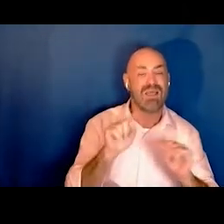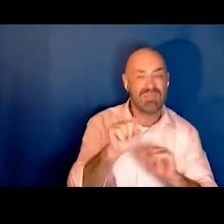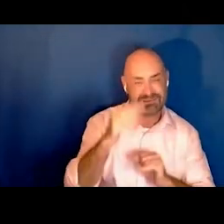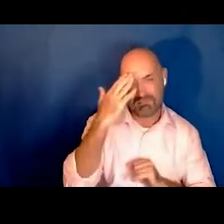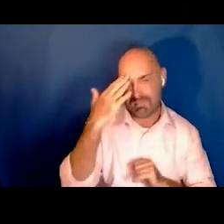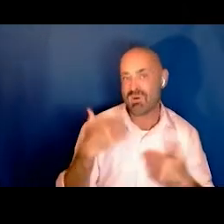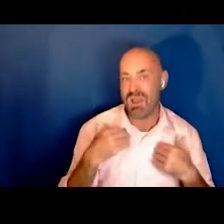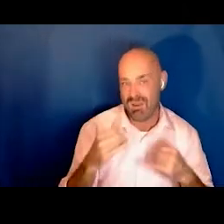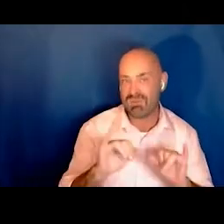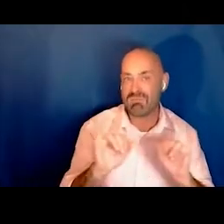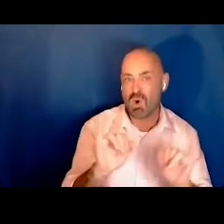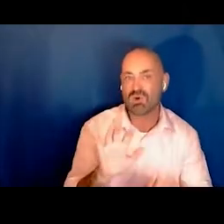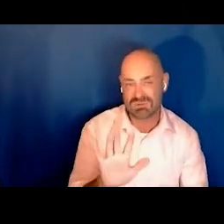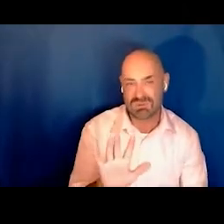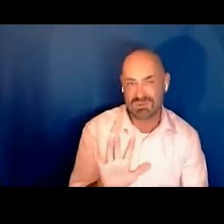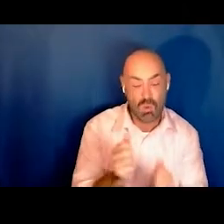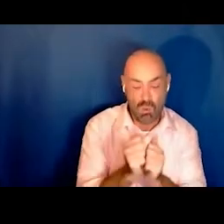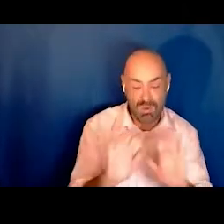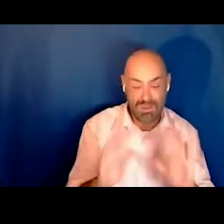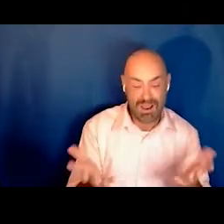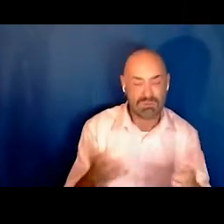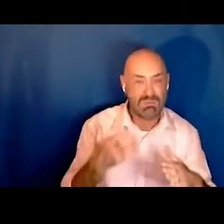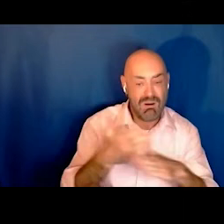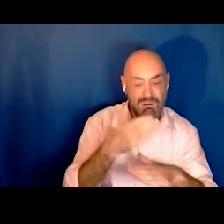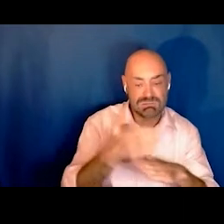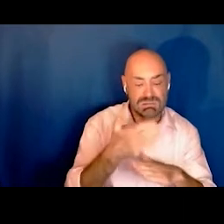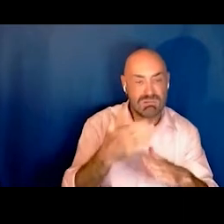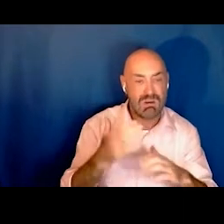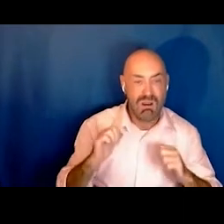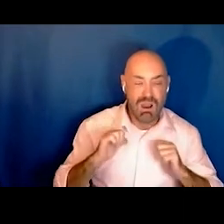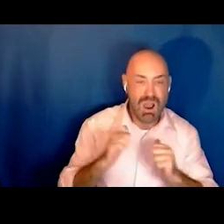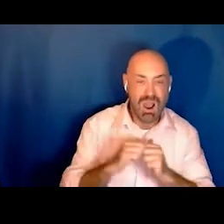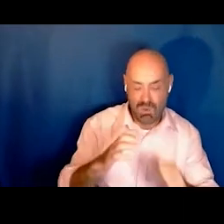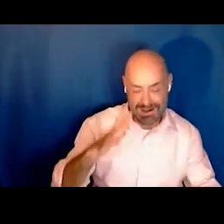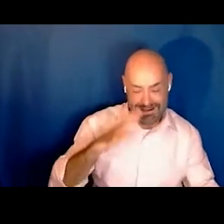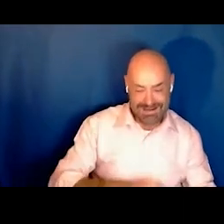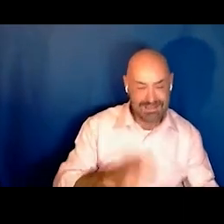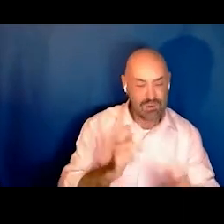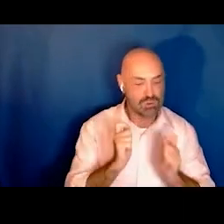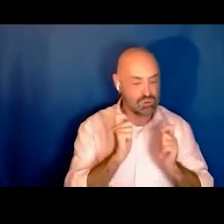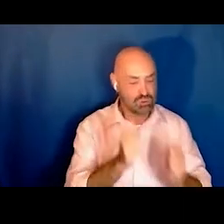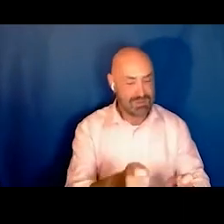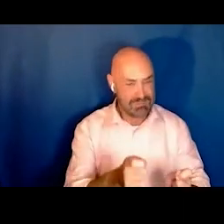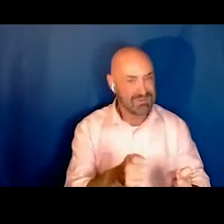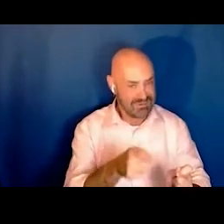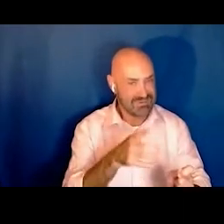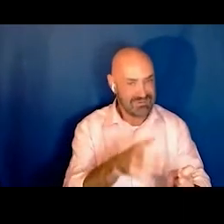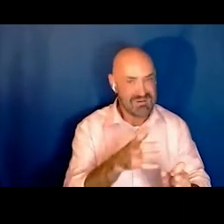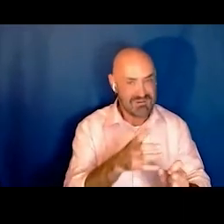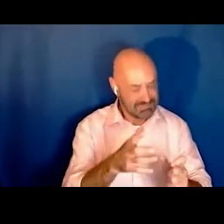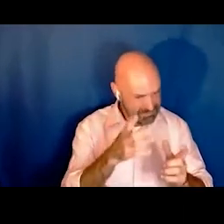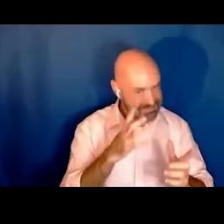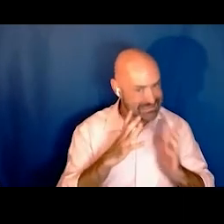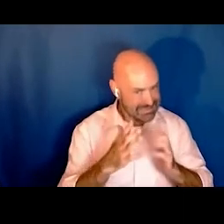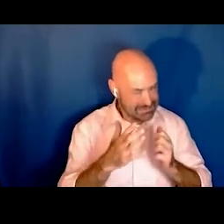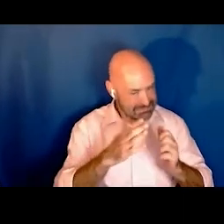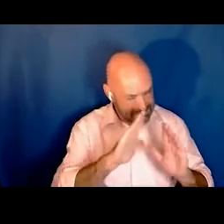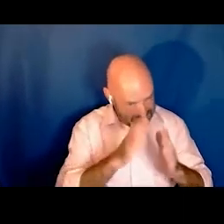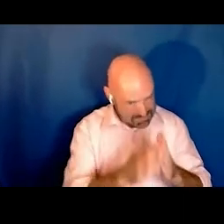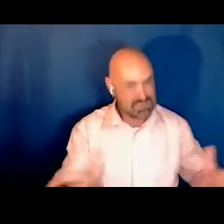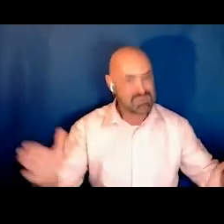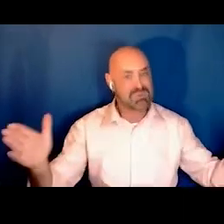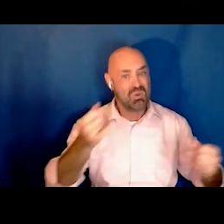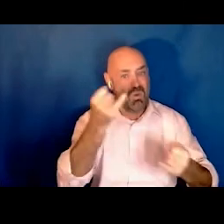emergency. Without action, this need that we're seeing, this treatment gap that we're seeing is only going to accelerate. But what